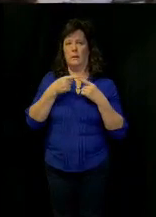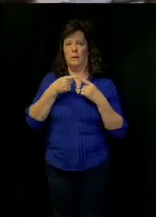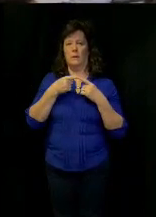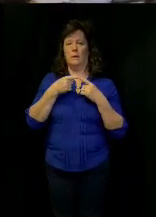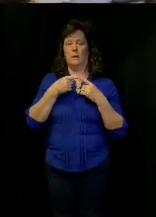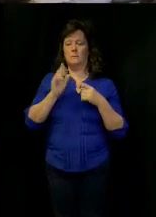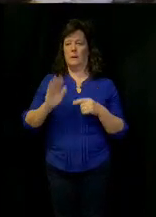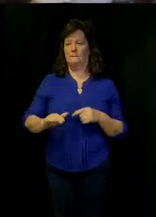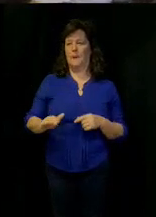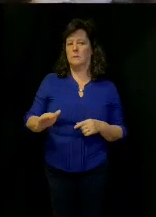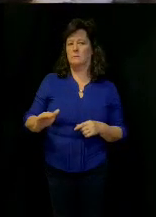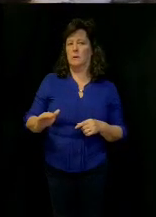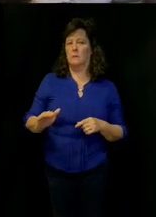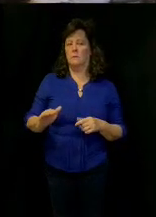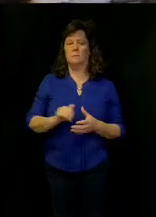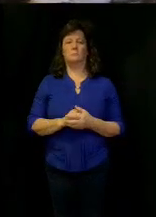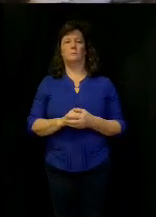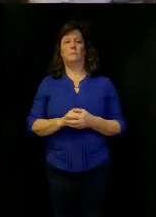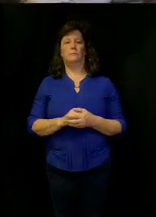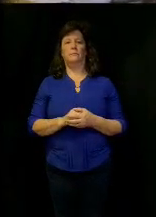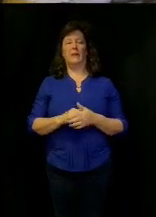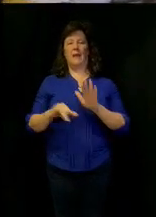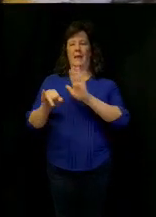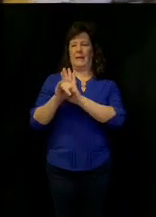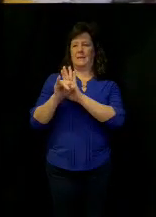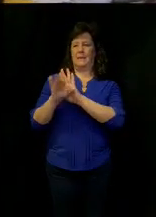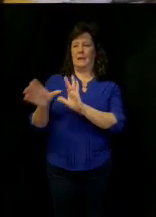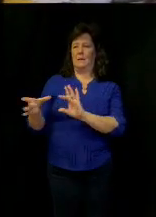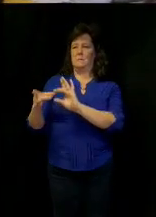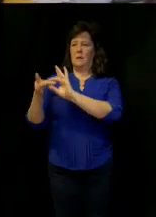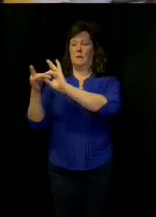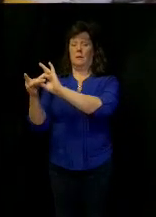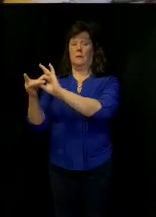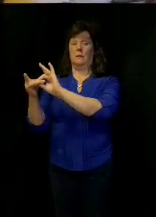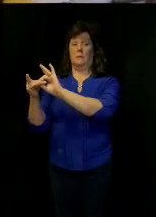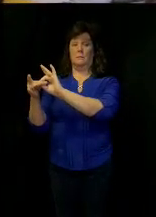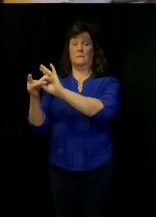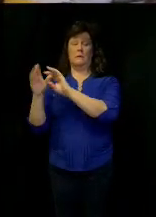Basketball. His identity is hooked to his identification.